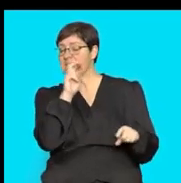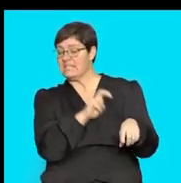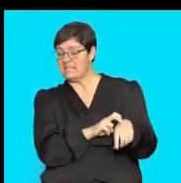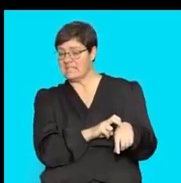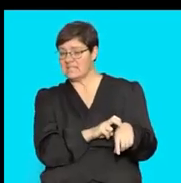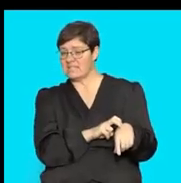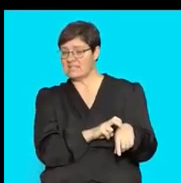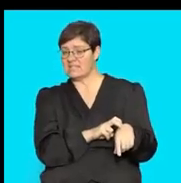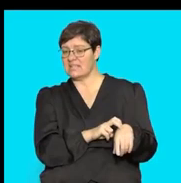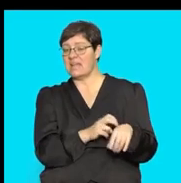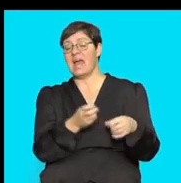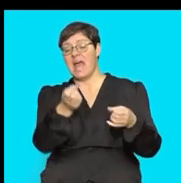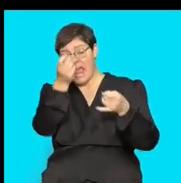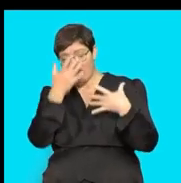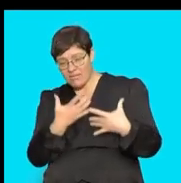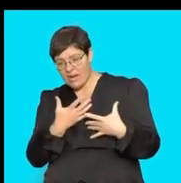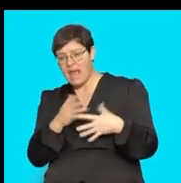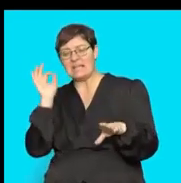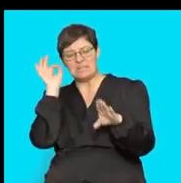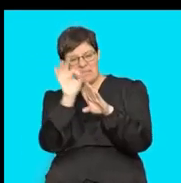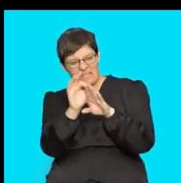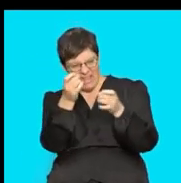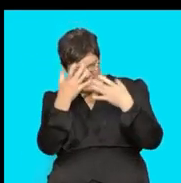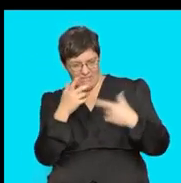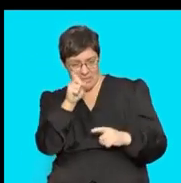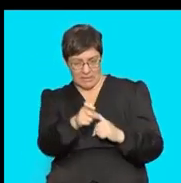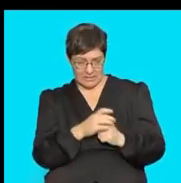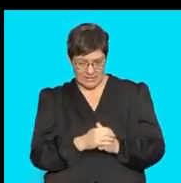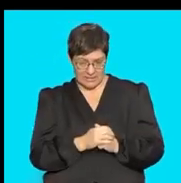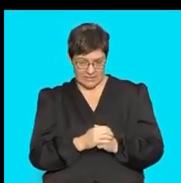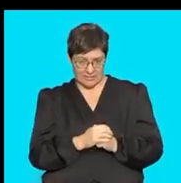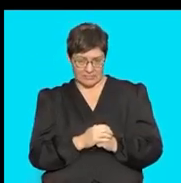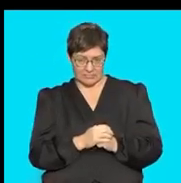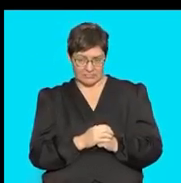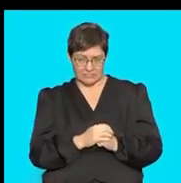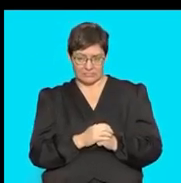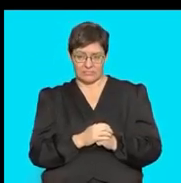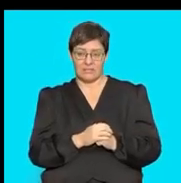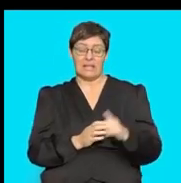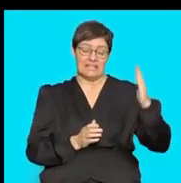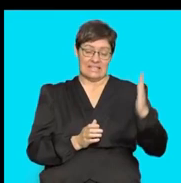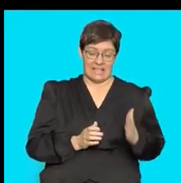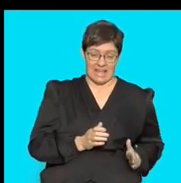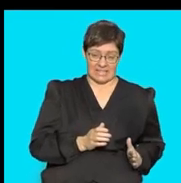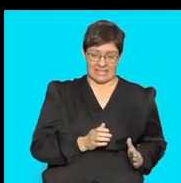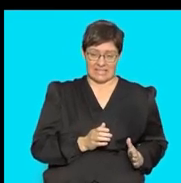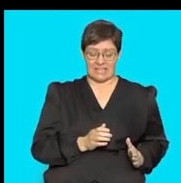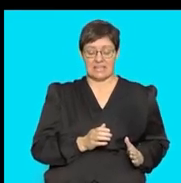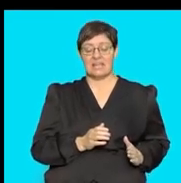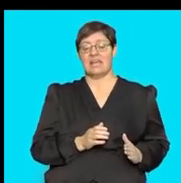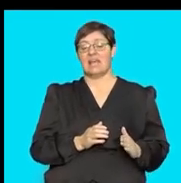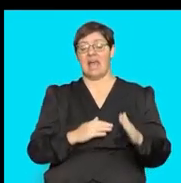to be given the information in a specific way. We need to be given the side,